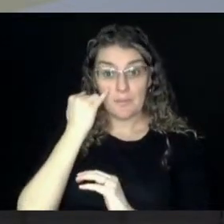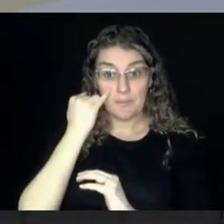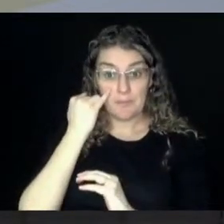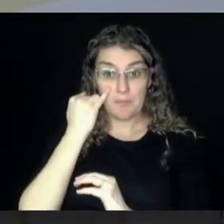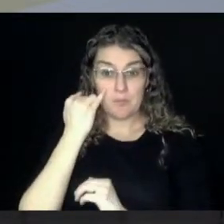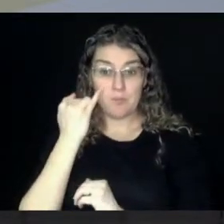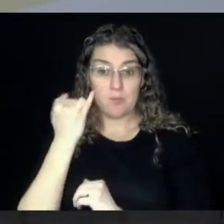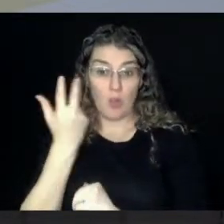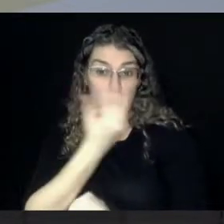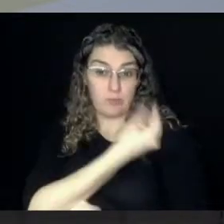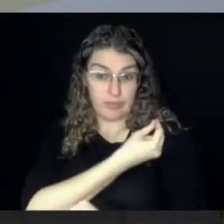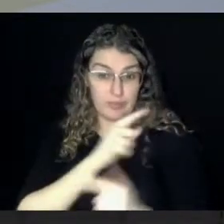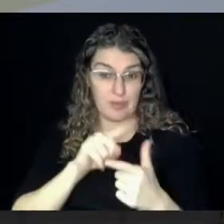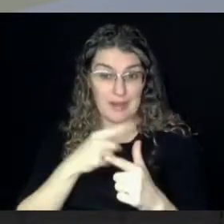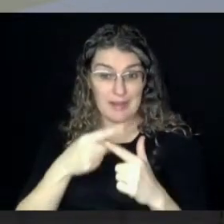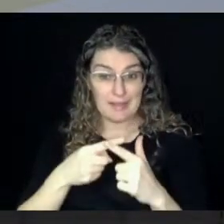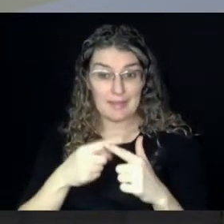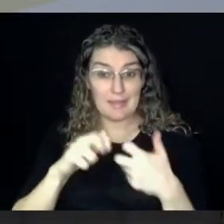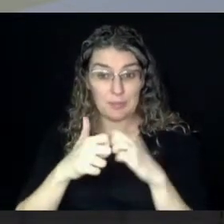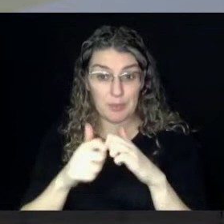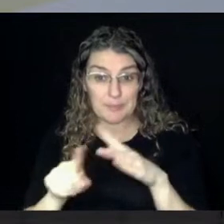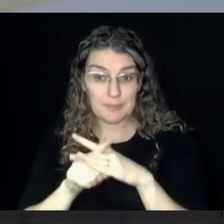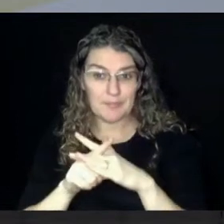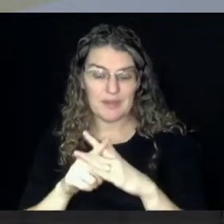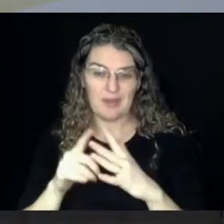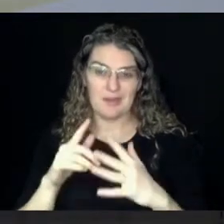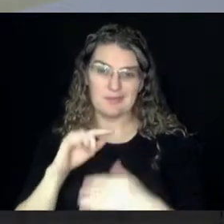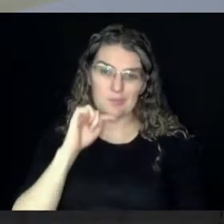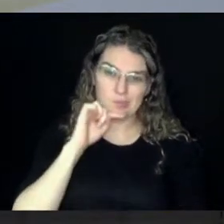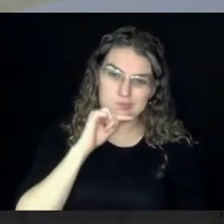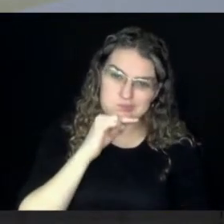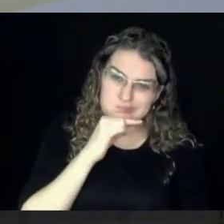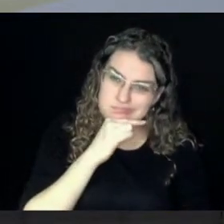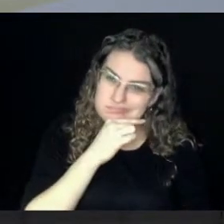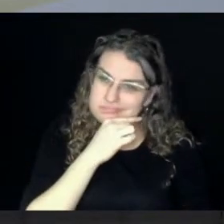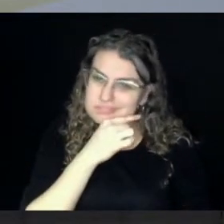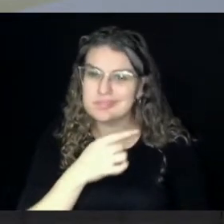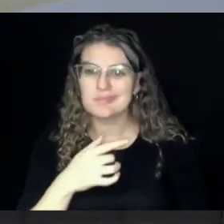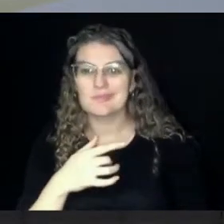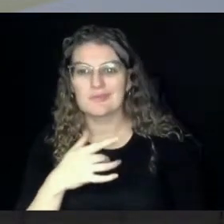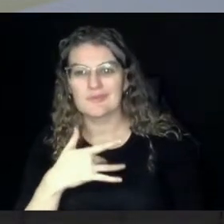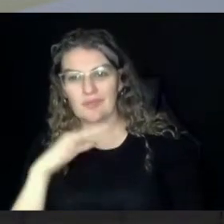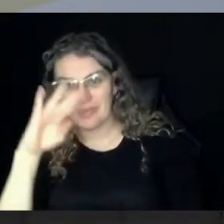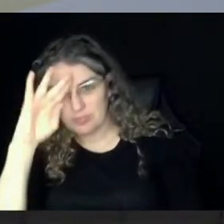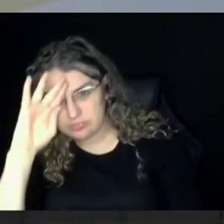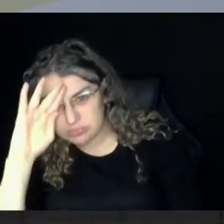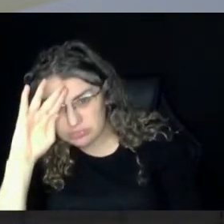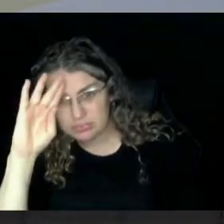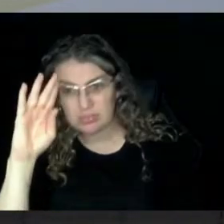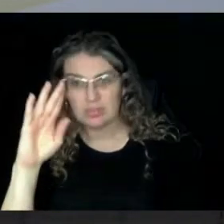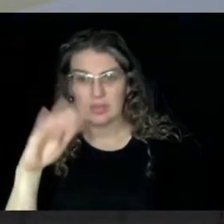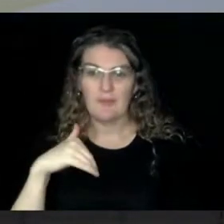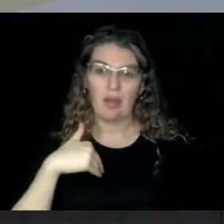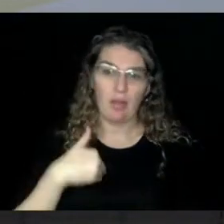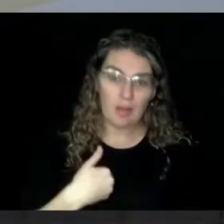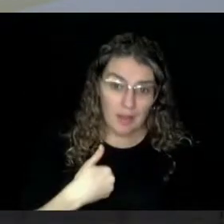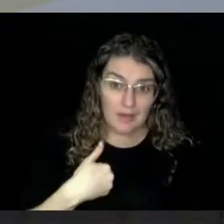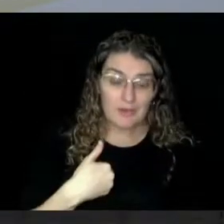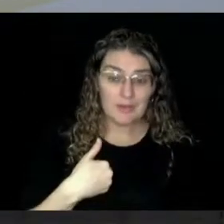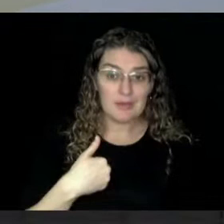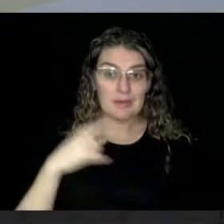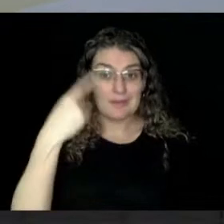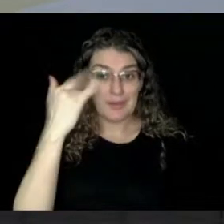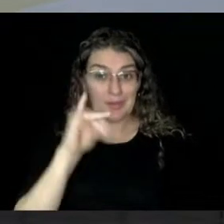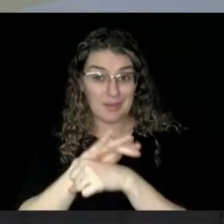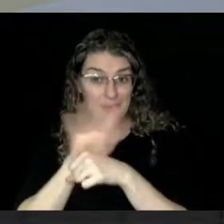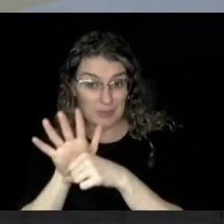and, even sounds like some COVID-y kind of symptoms, should they be getting a test after being vaccinated just